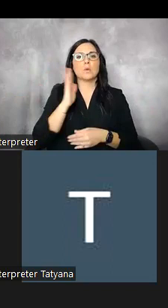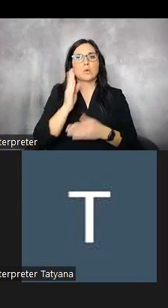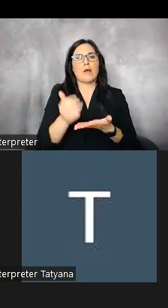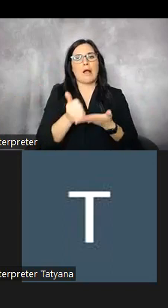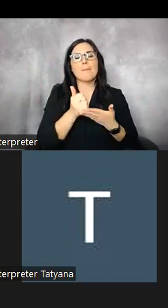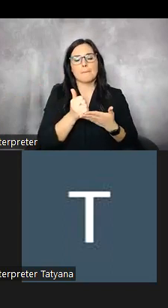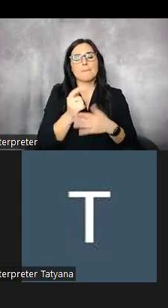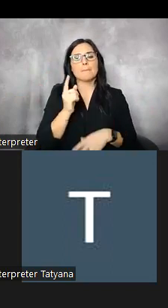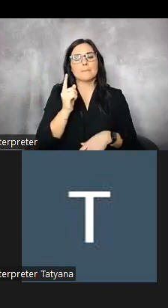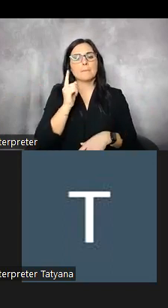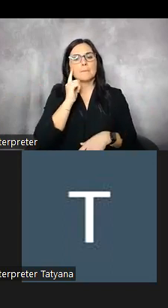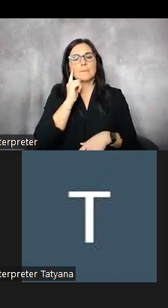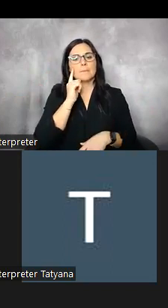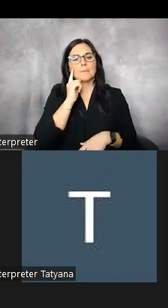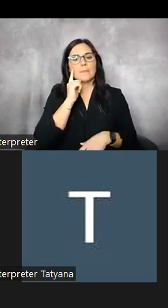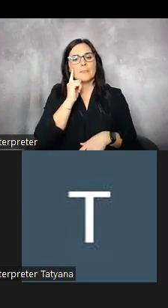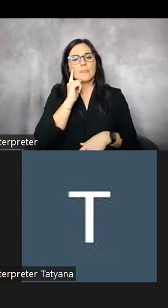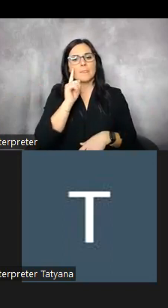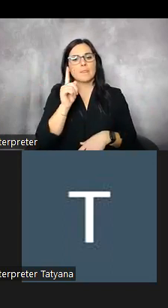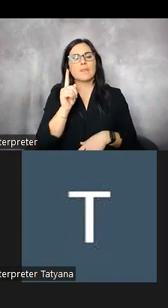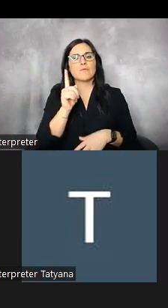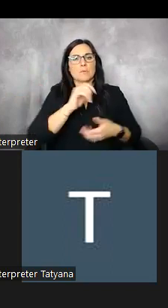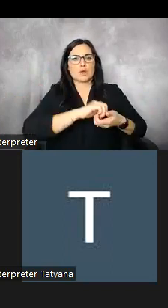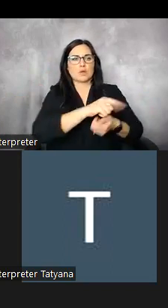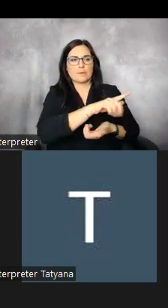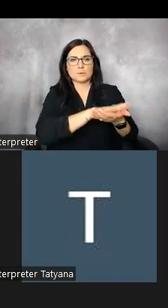some of the ways we work with the schools.